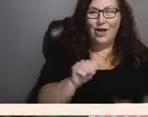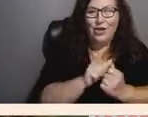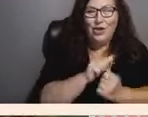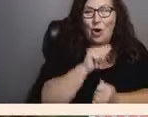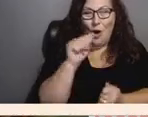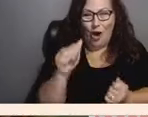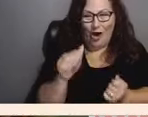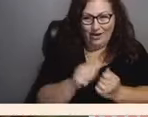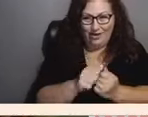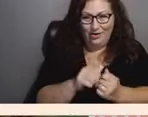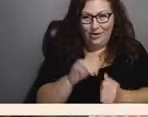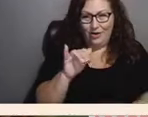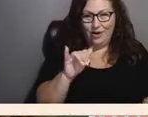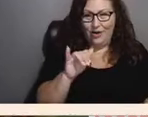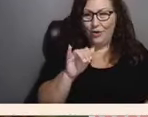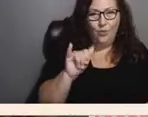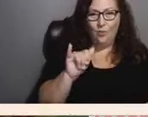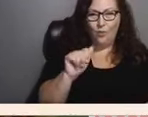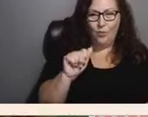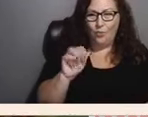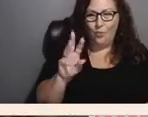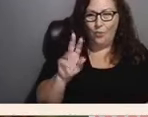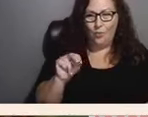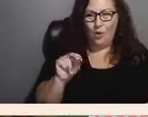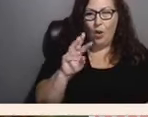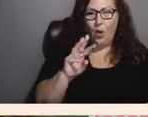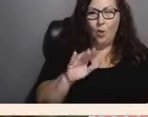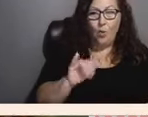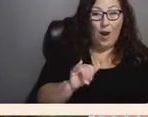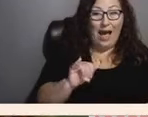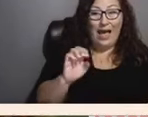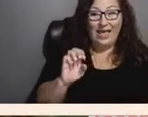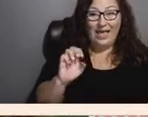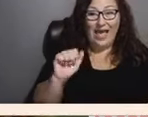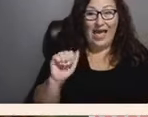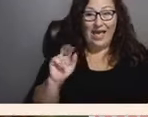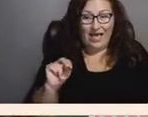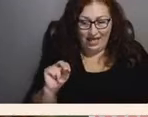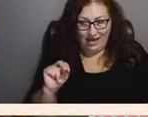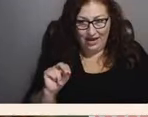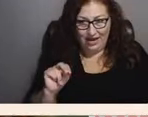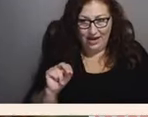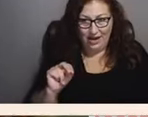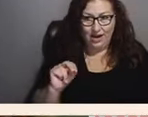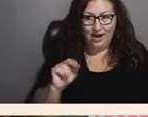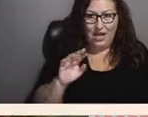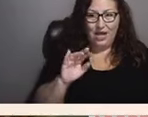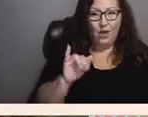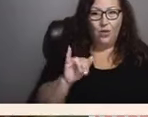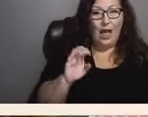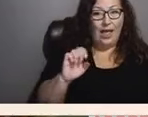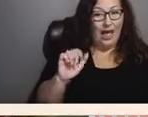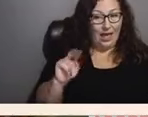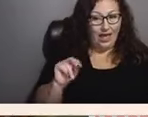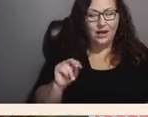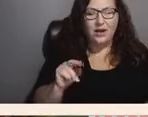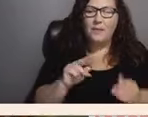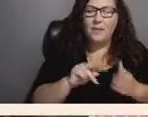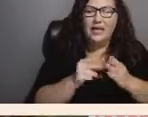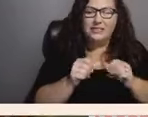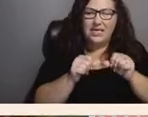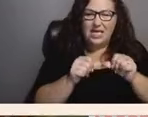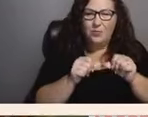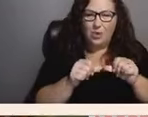Y-A-W-N, but Y-E-A-N. And it means that to keep pressing on. It's an